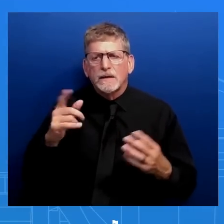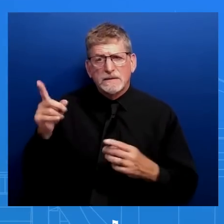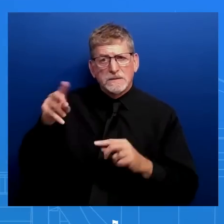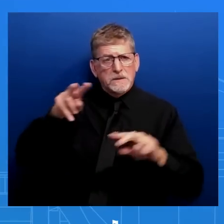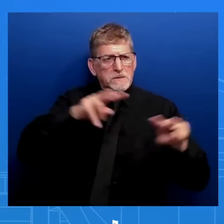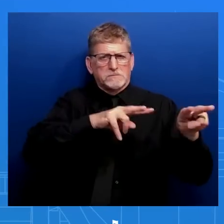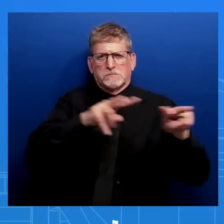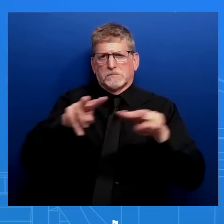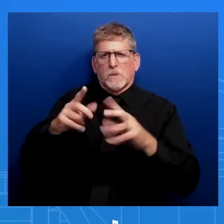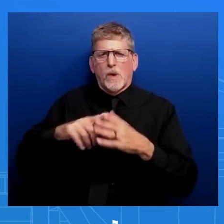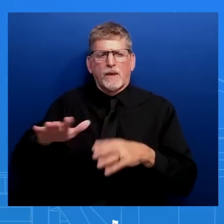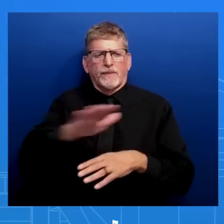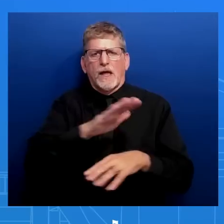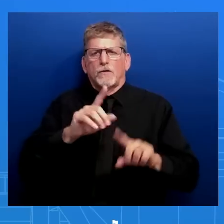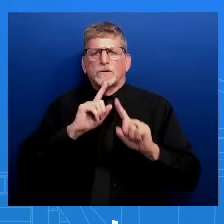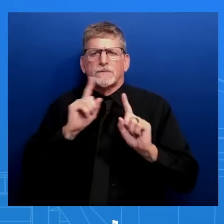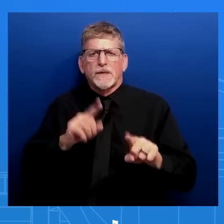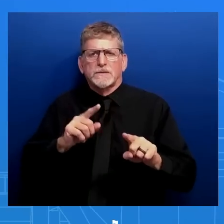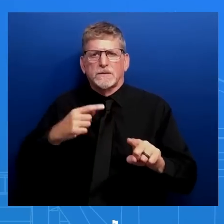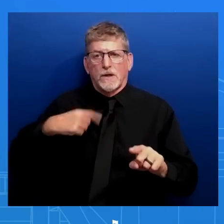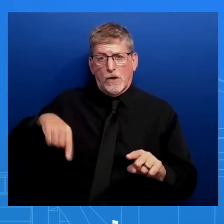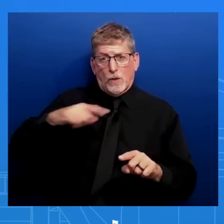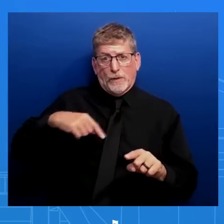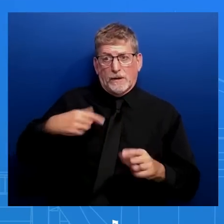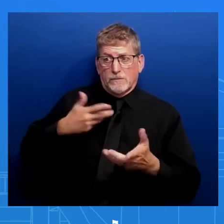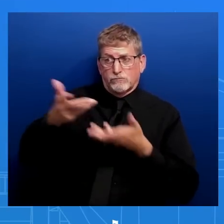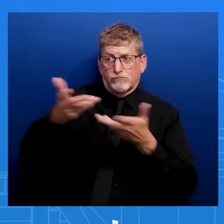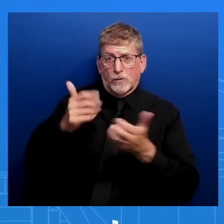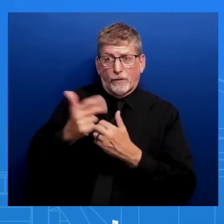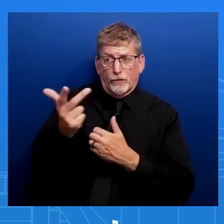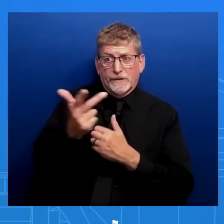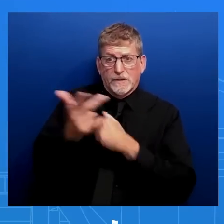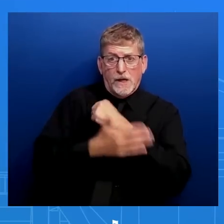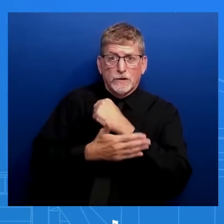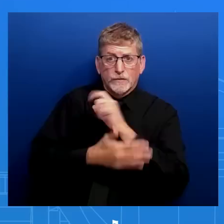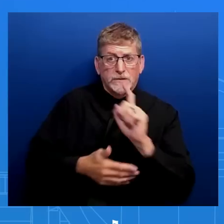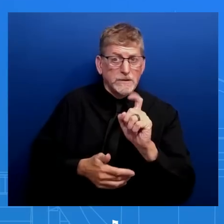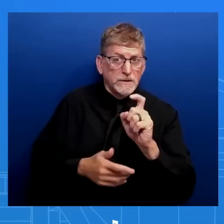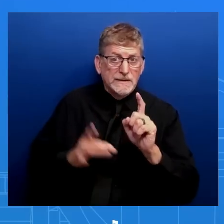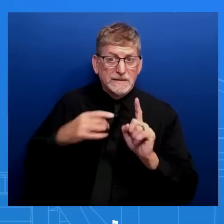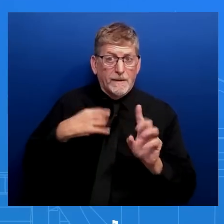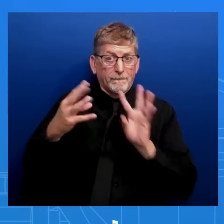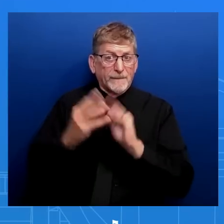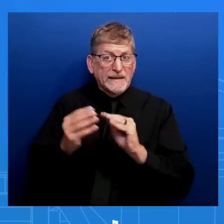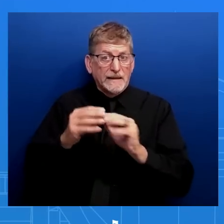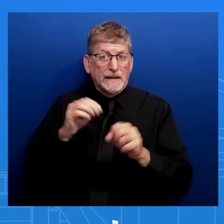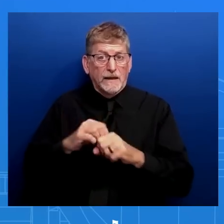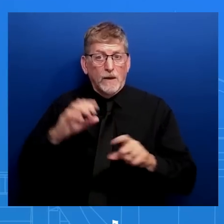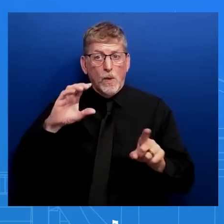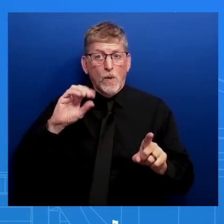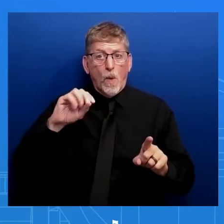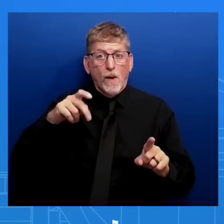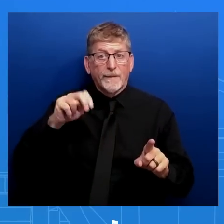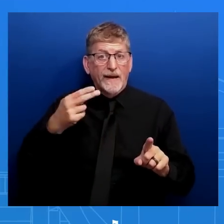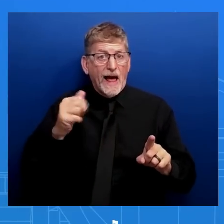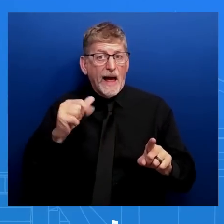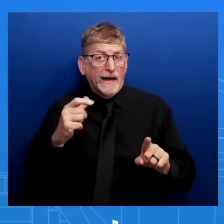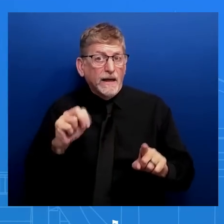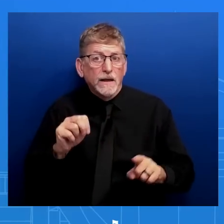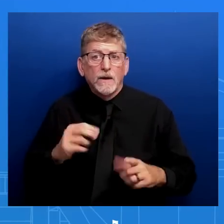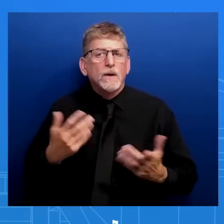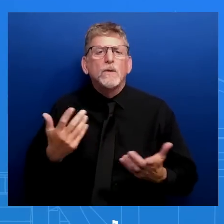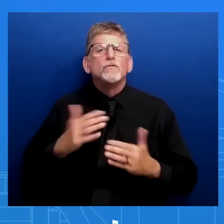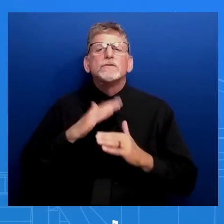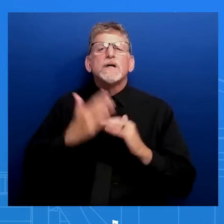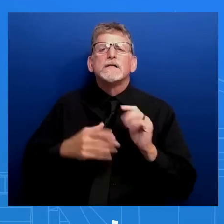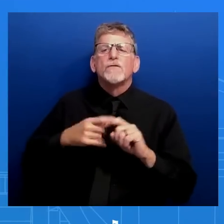the NSC had meetings in Copenhagen this weekend with BRICS countries. Can you just tell us what came out of that and whether they've adjusted their posture on this? So